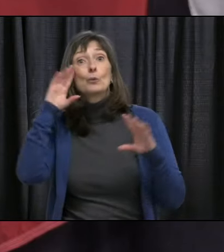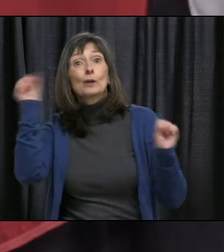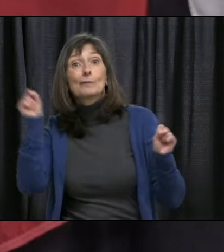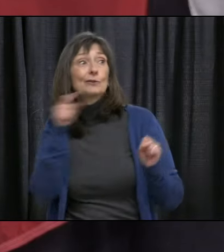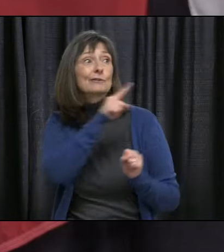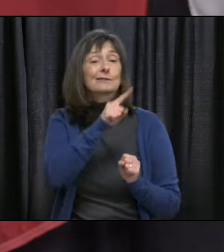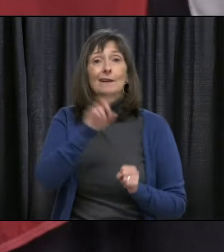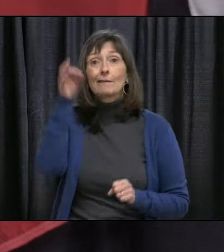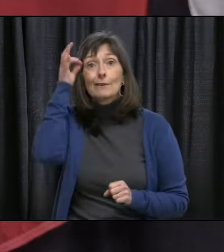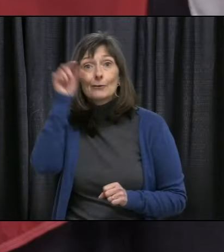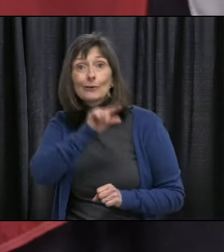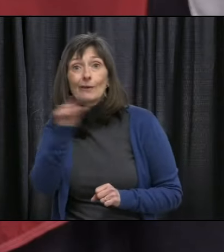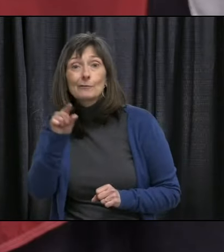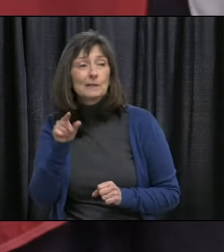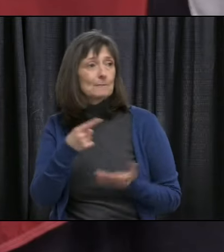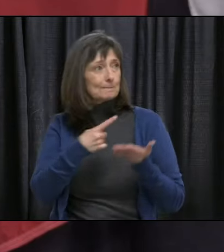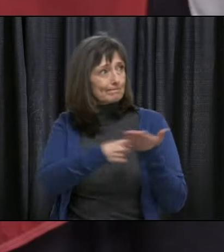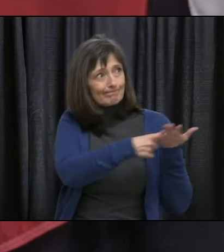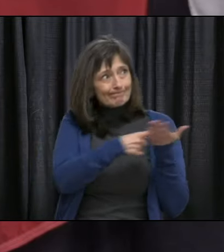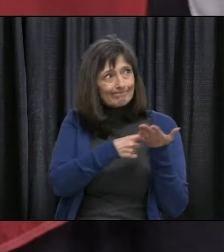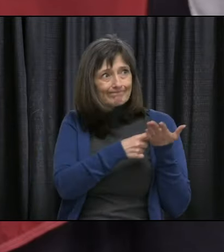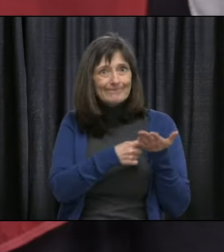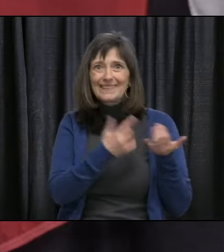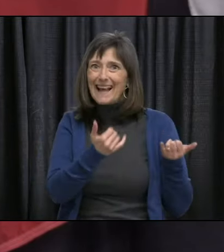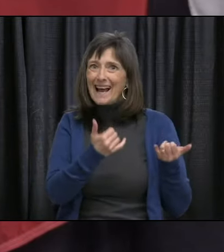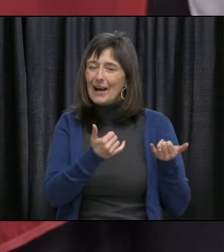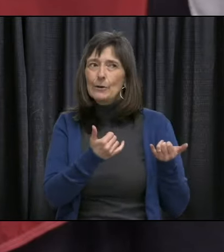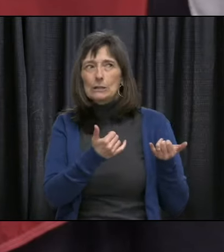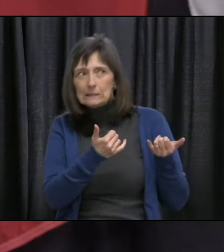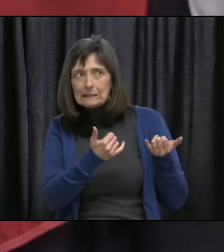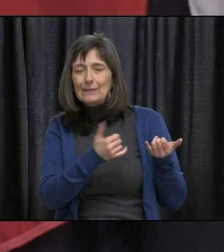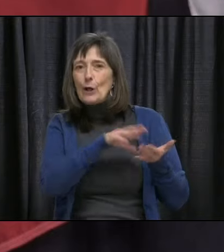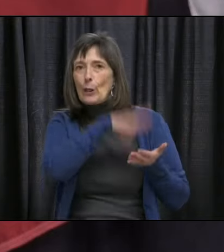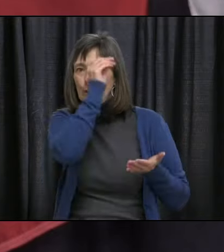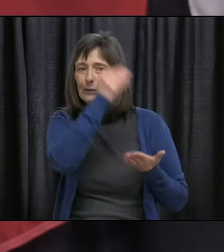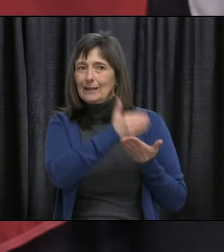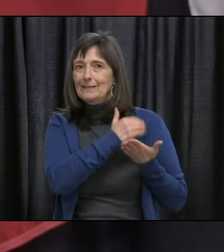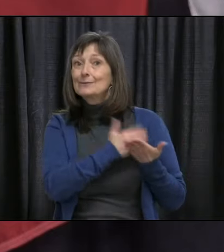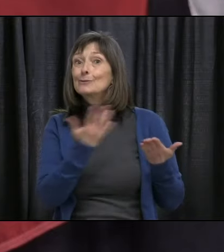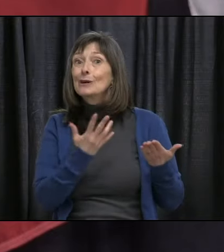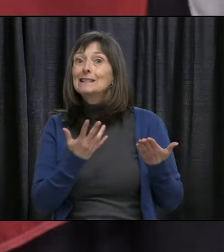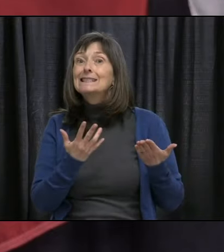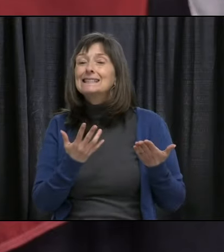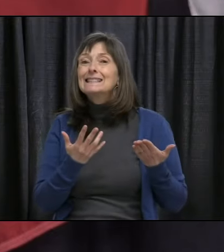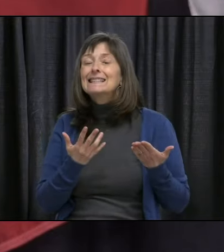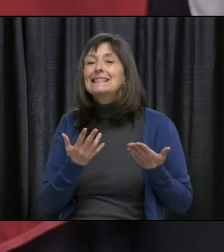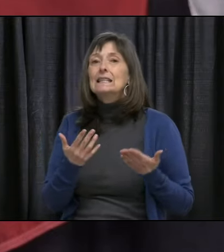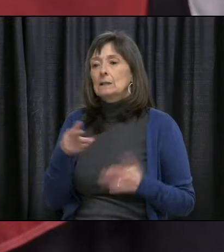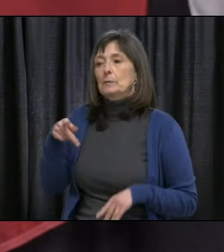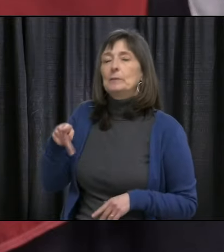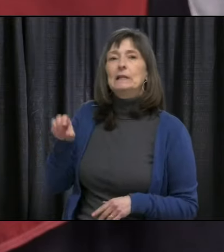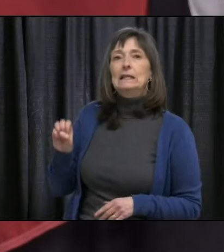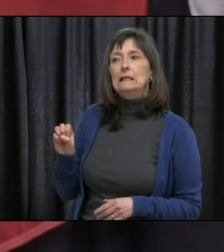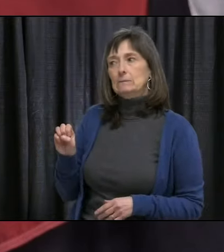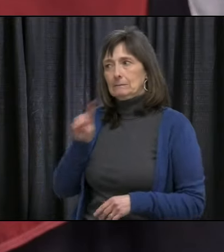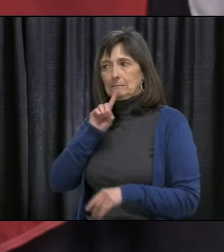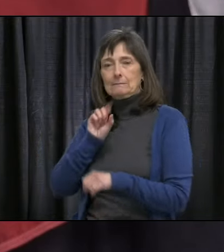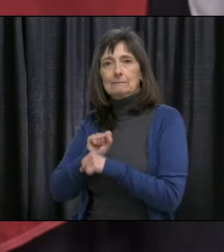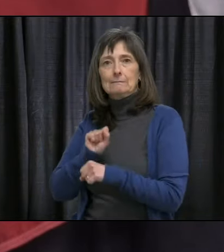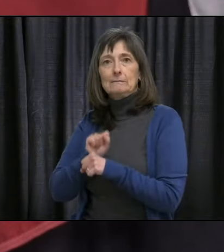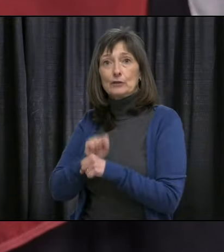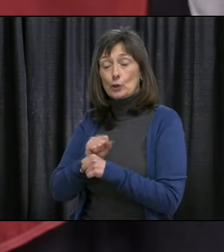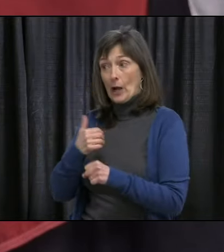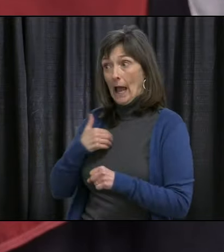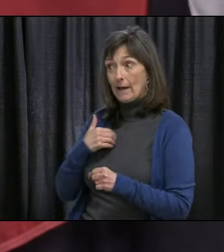with all other provinces, that we must make sure that one of the early lessons that we learn coming out of this pandemic is, number one, that we have